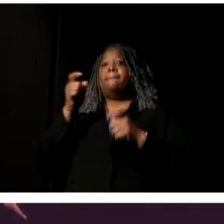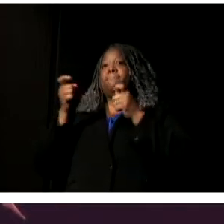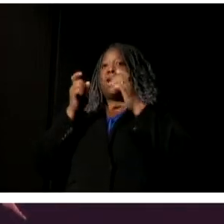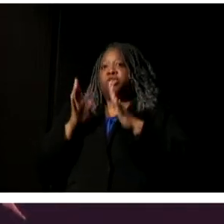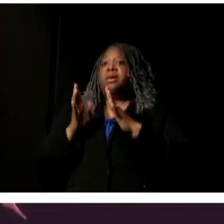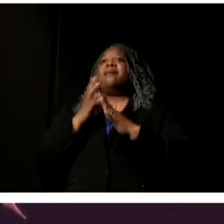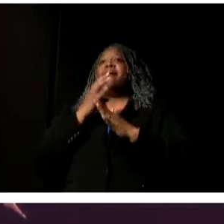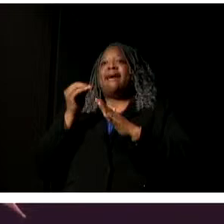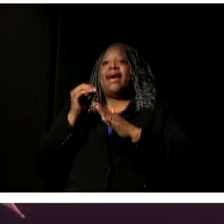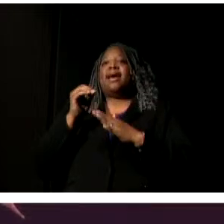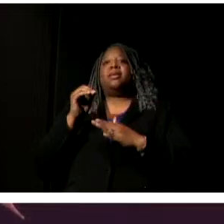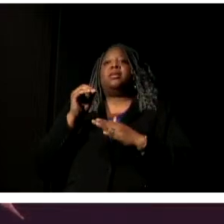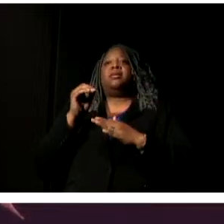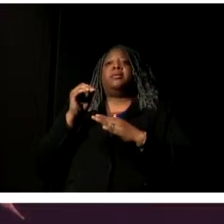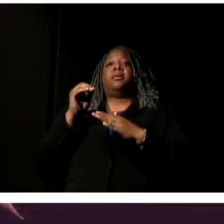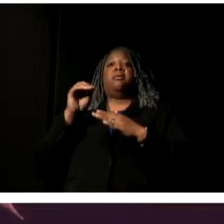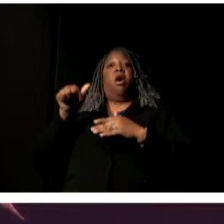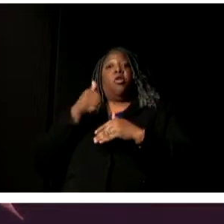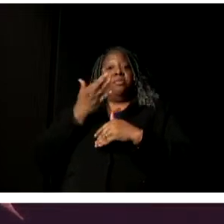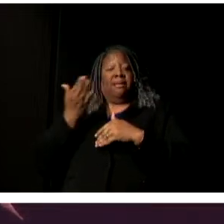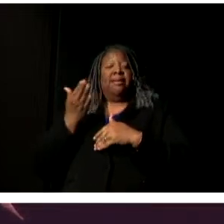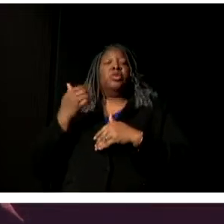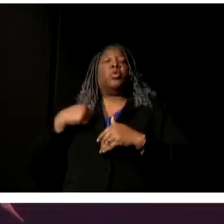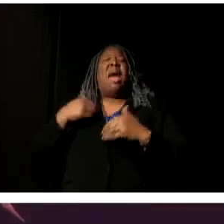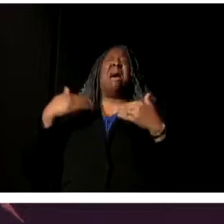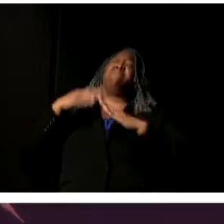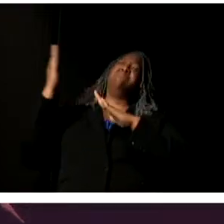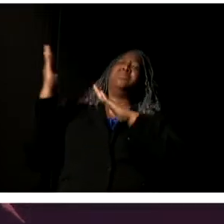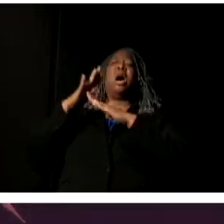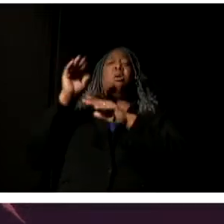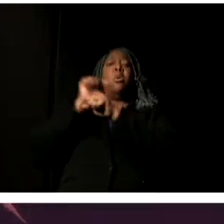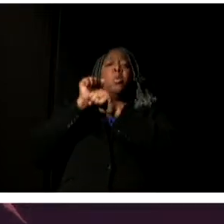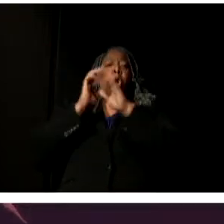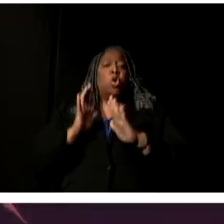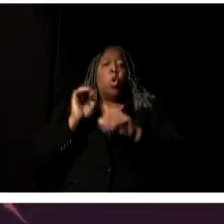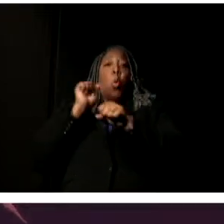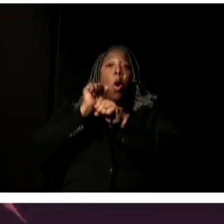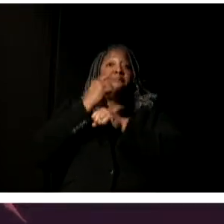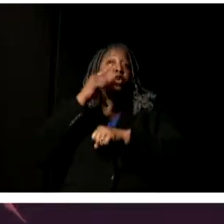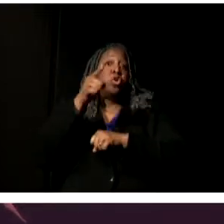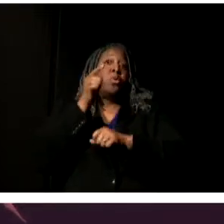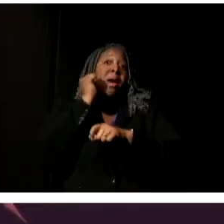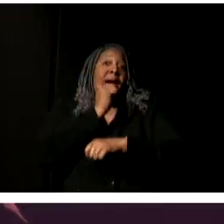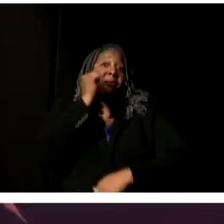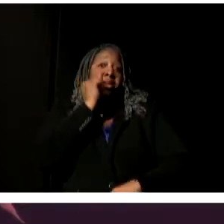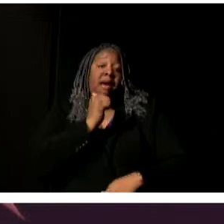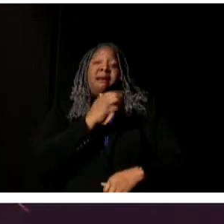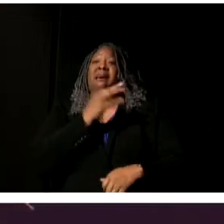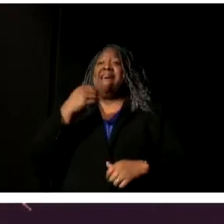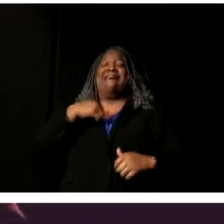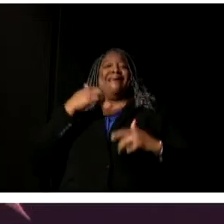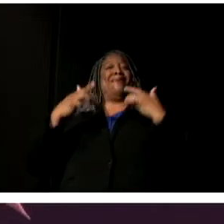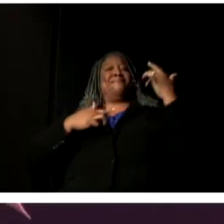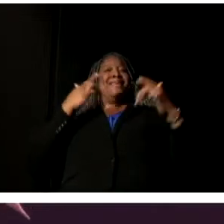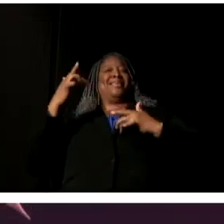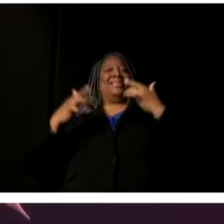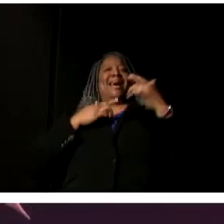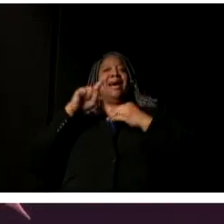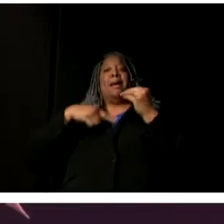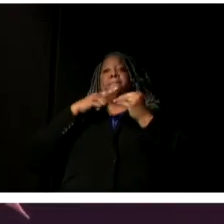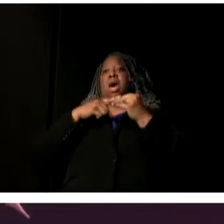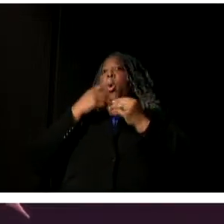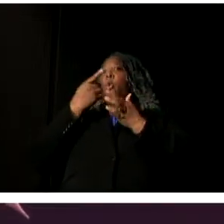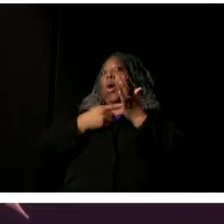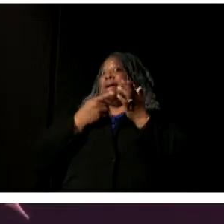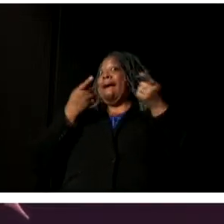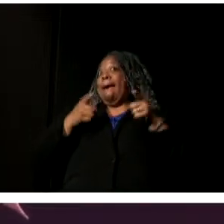You have top-of-the-line employees working for you each and every day. And I'm excited about what's